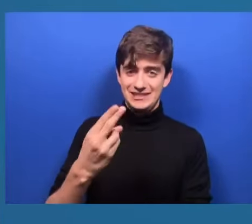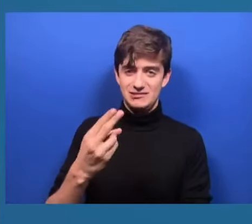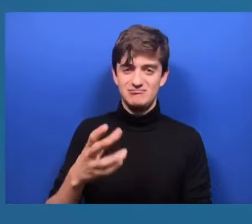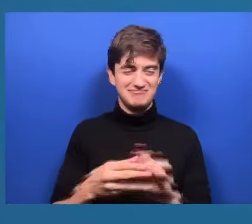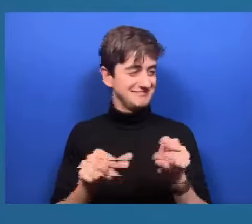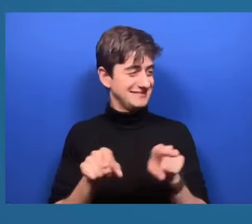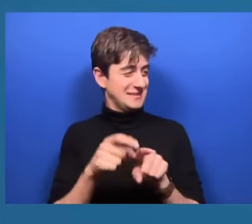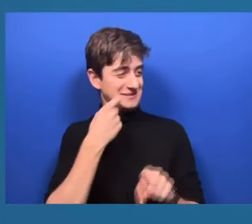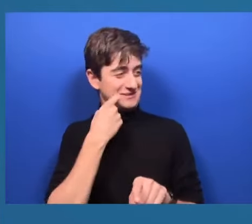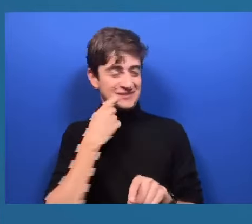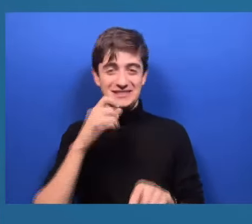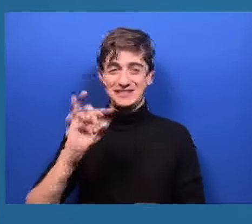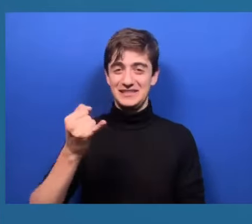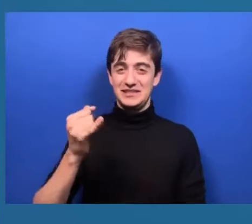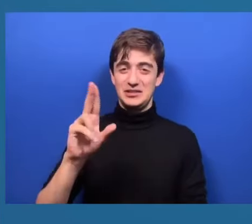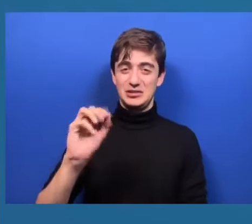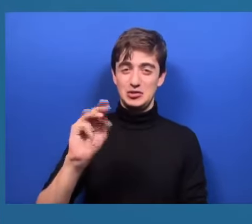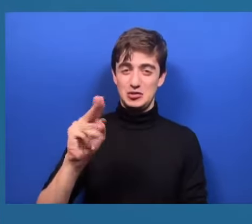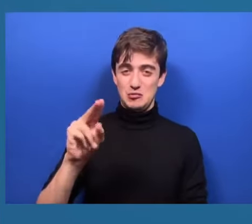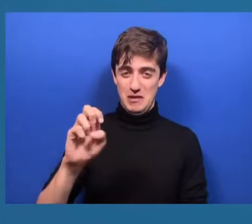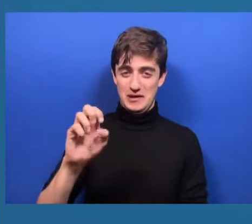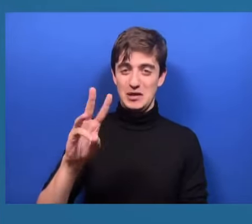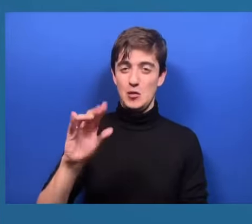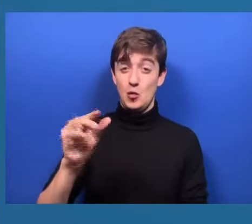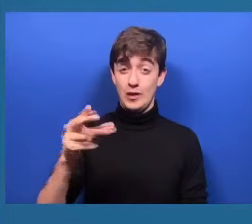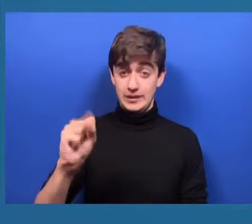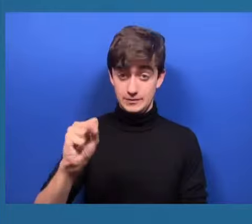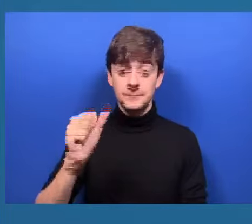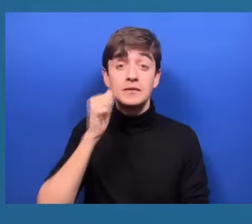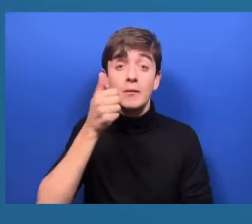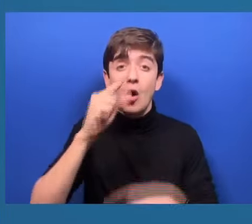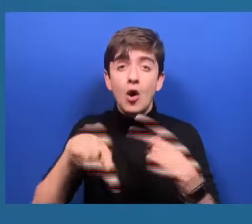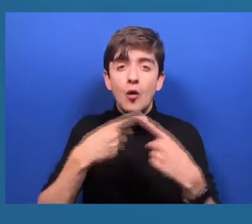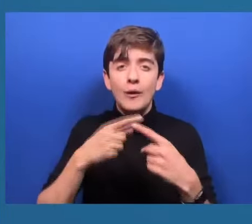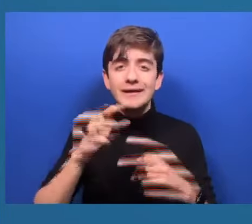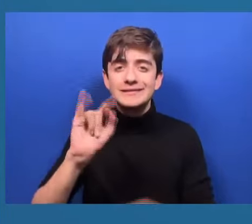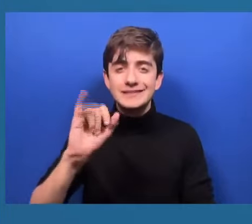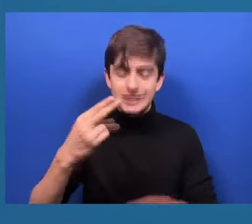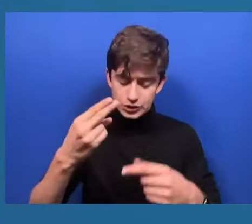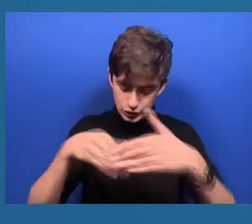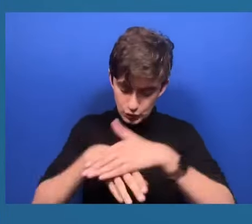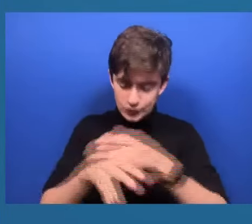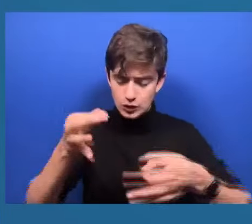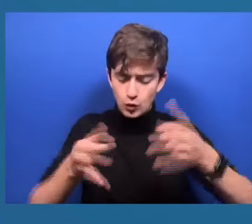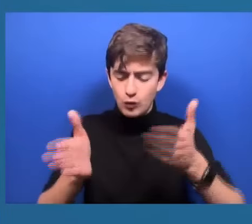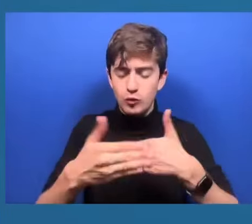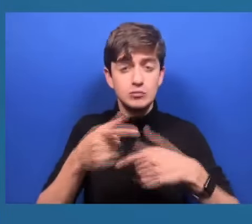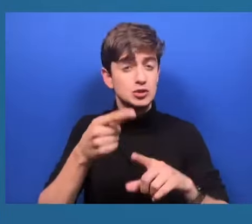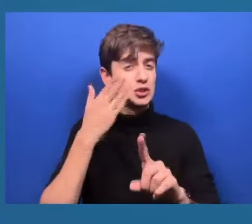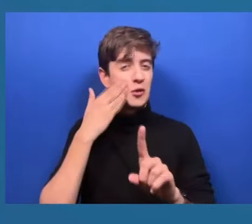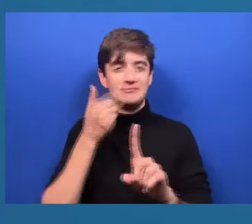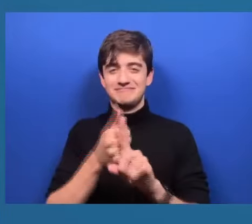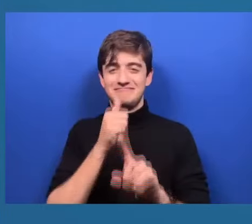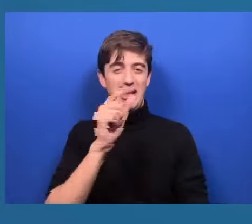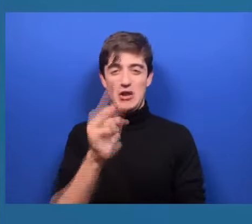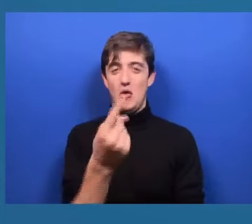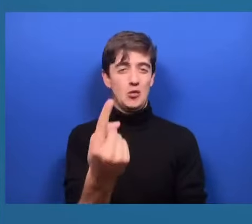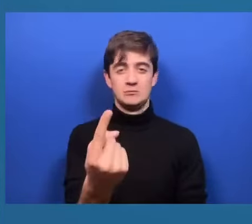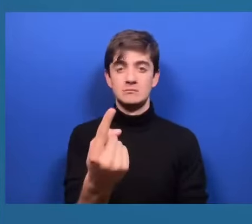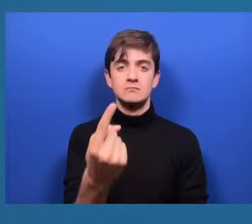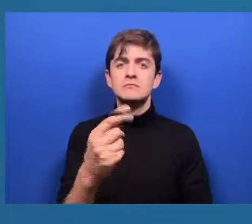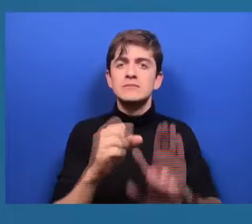when she goes into that courtroom tomorrow, she knows that she is not alone. She knows that she is in fact a symbol of what so